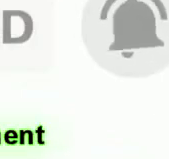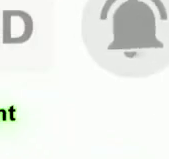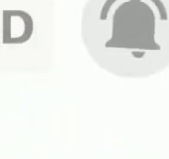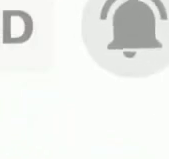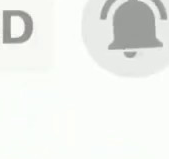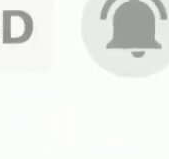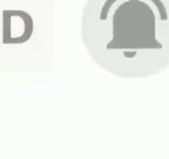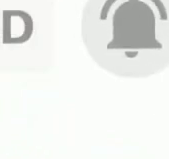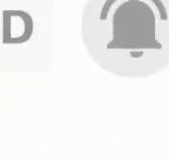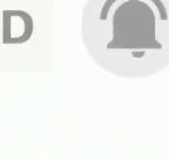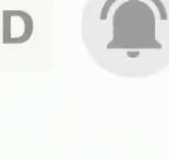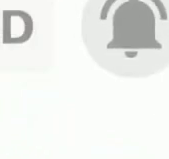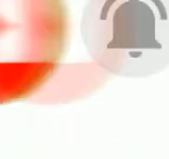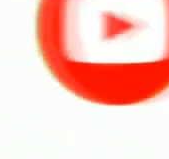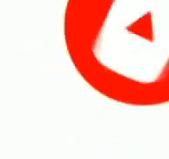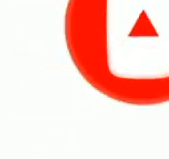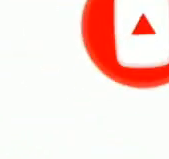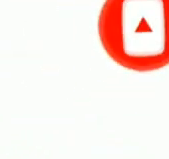exclusive.